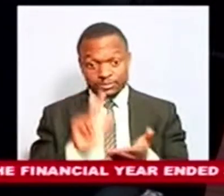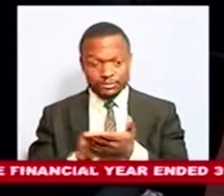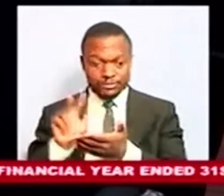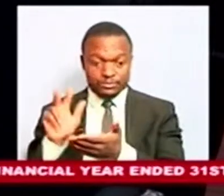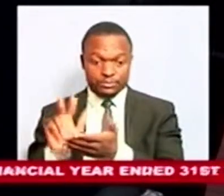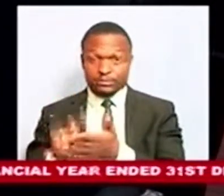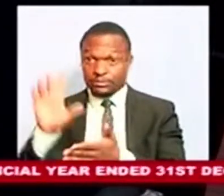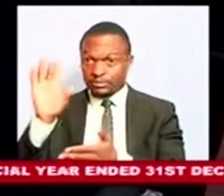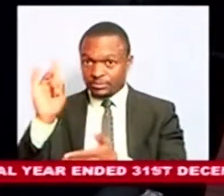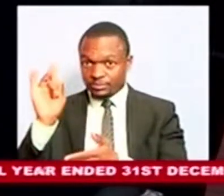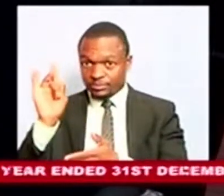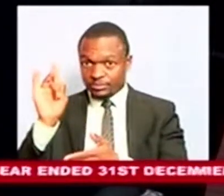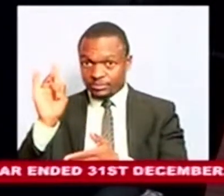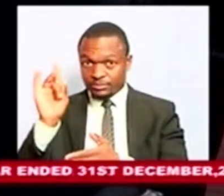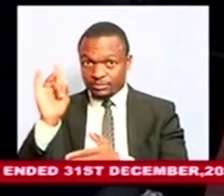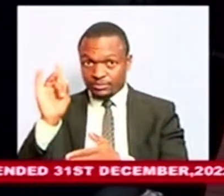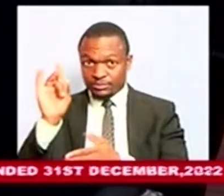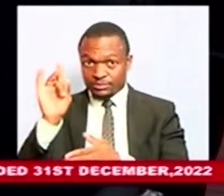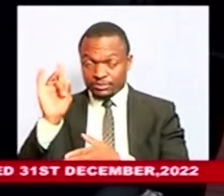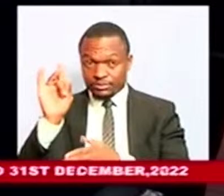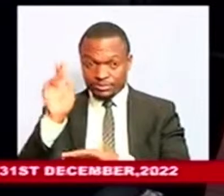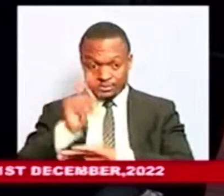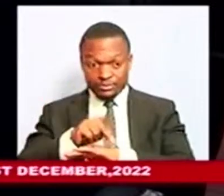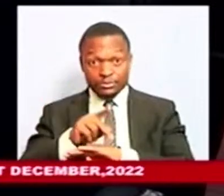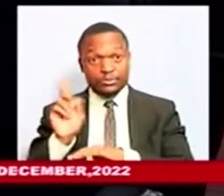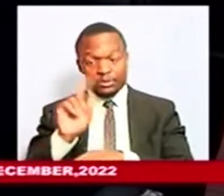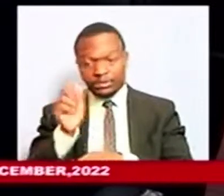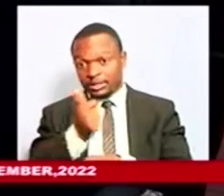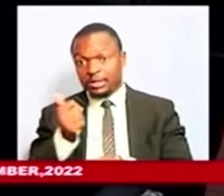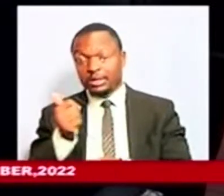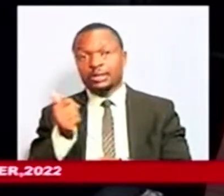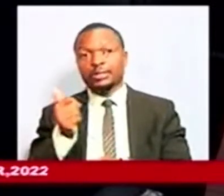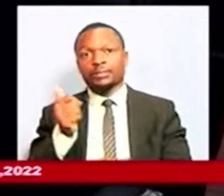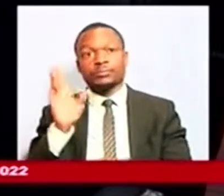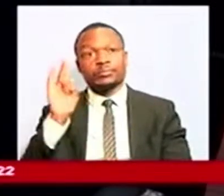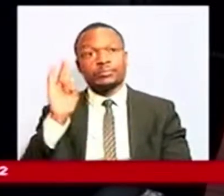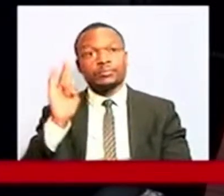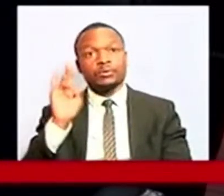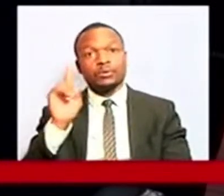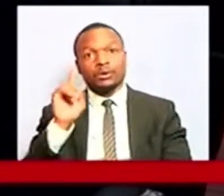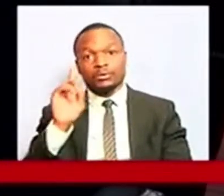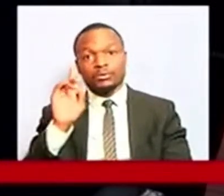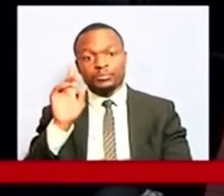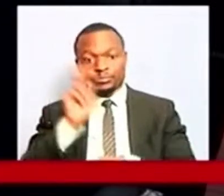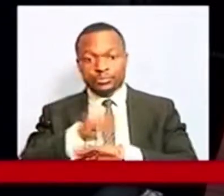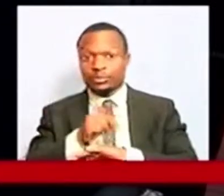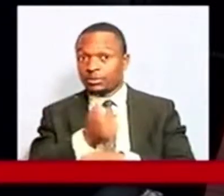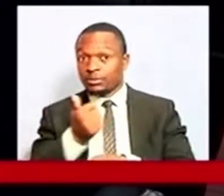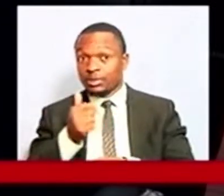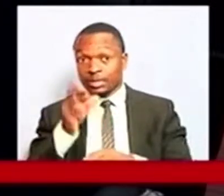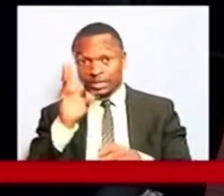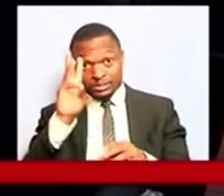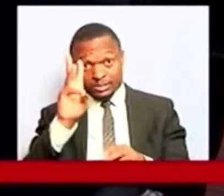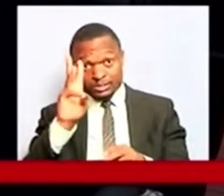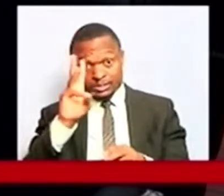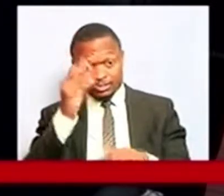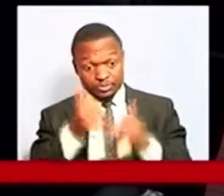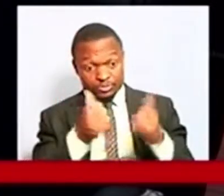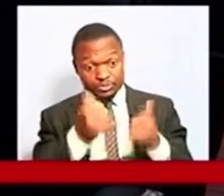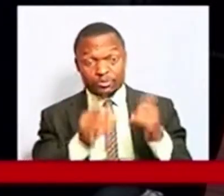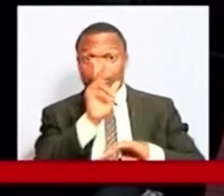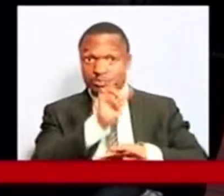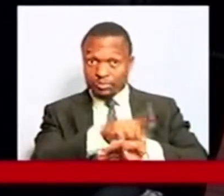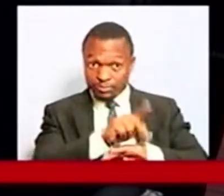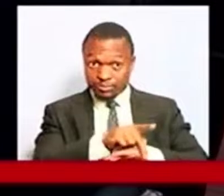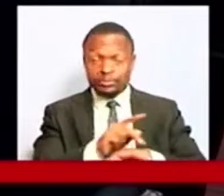projects. Where is one project? There are 6 completed